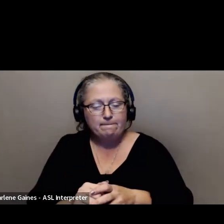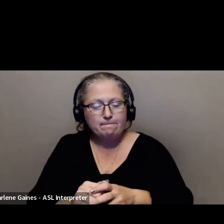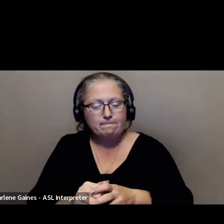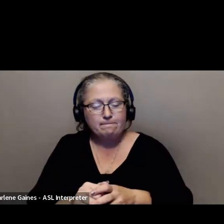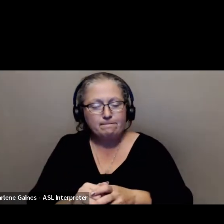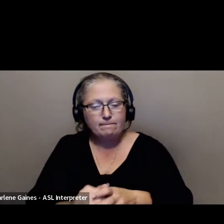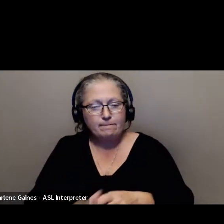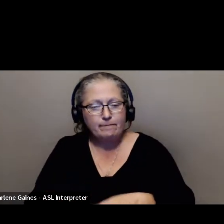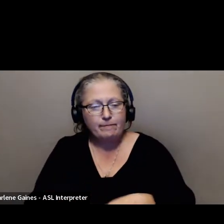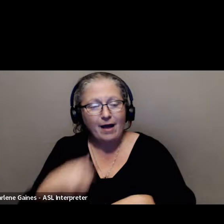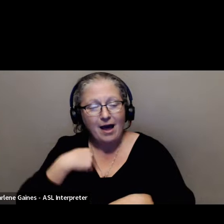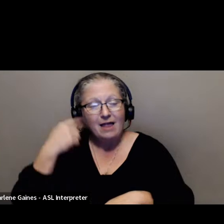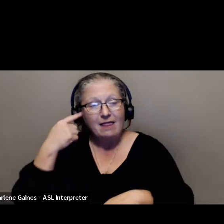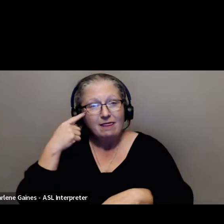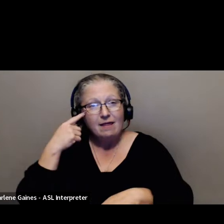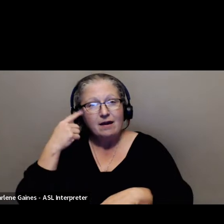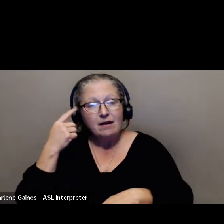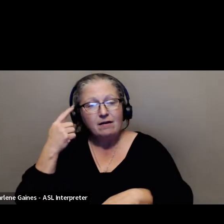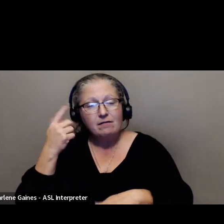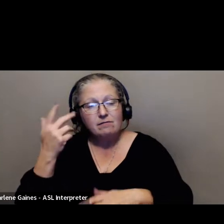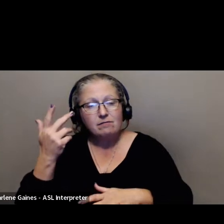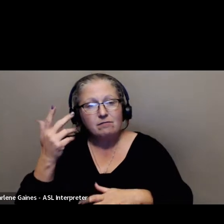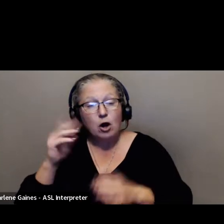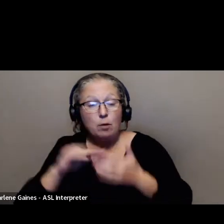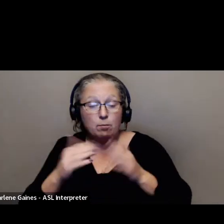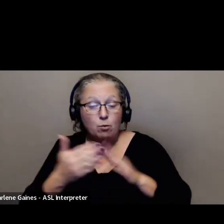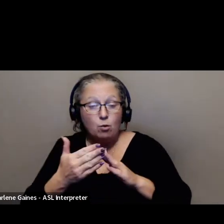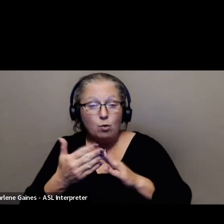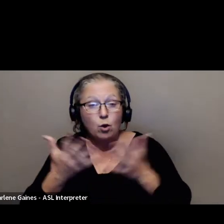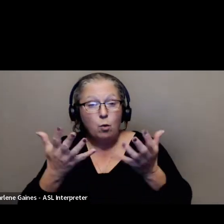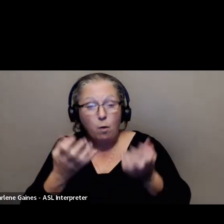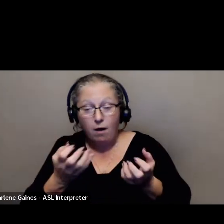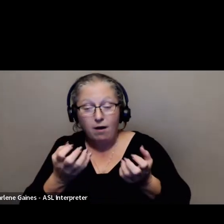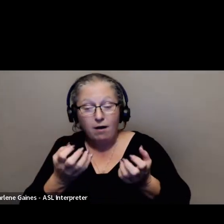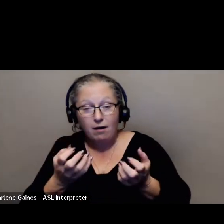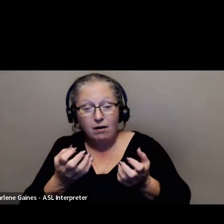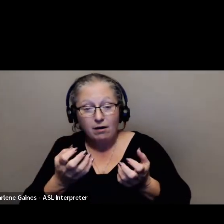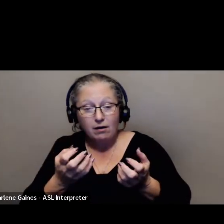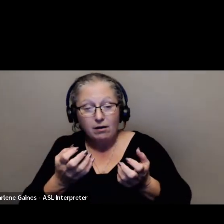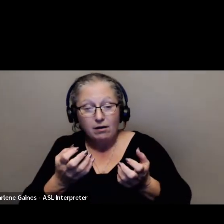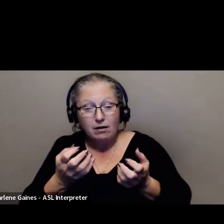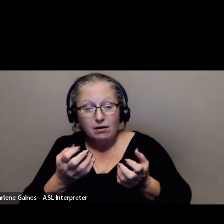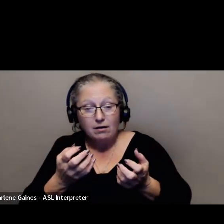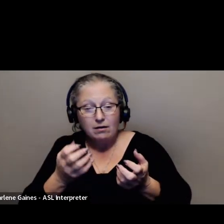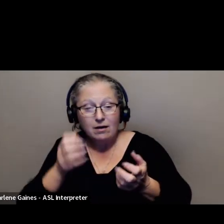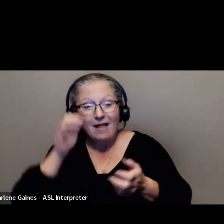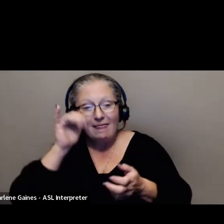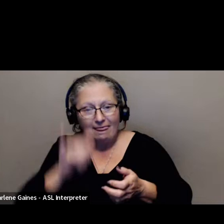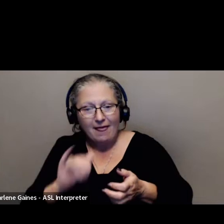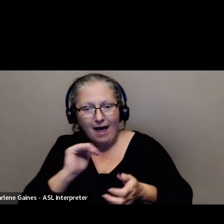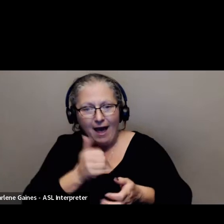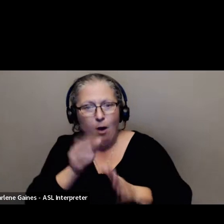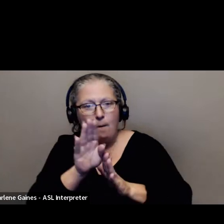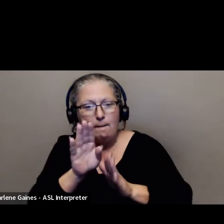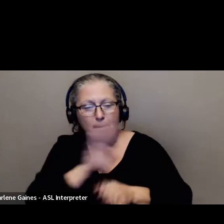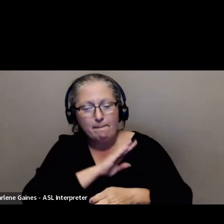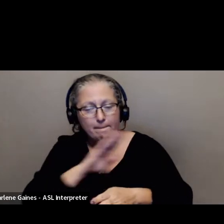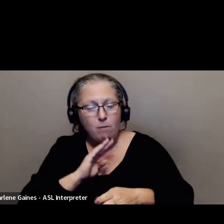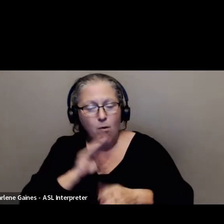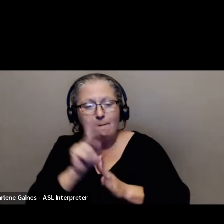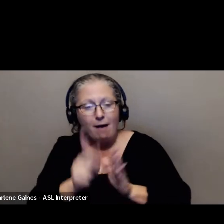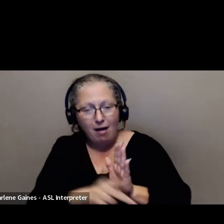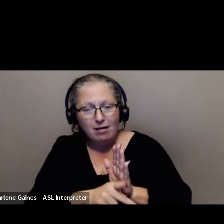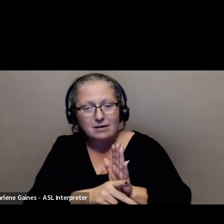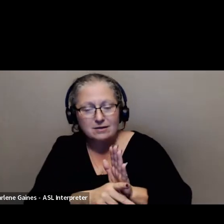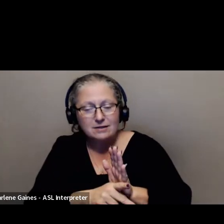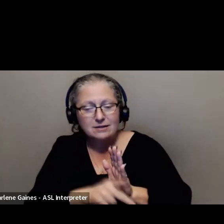So I think that what the community is asking for is within our board policy,